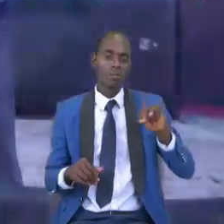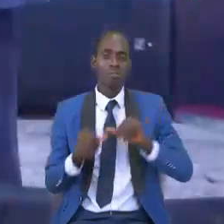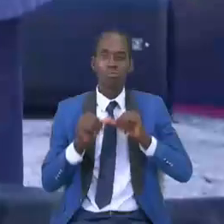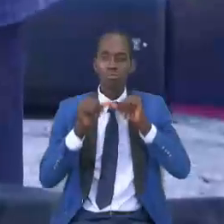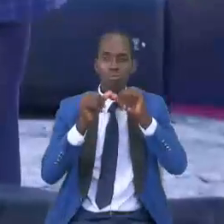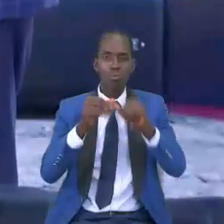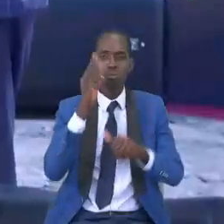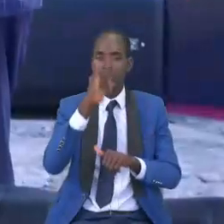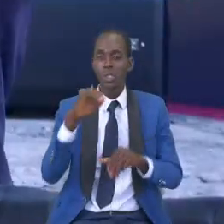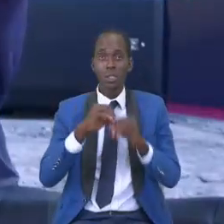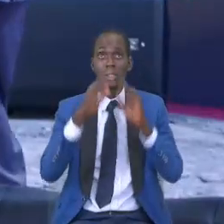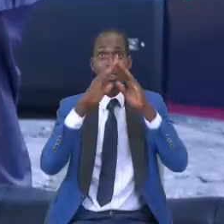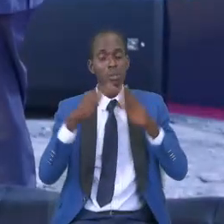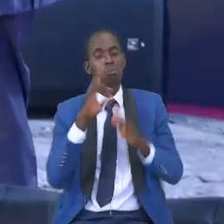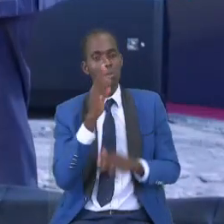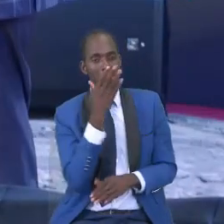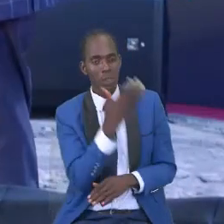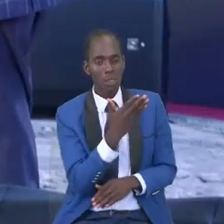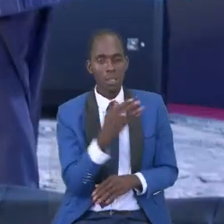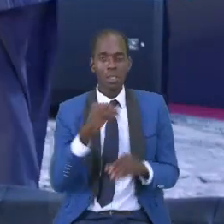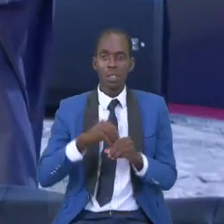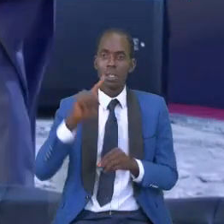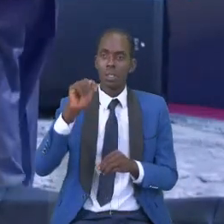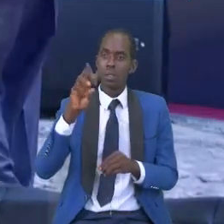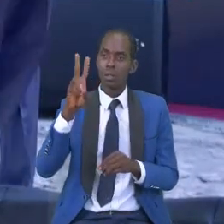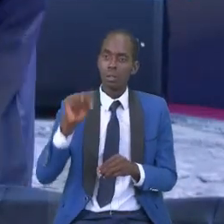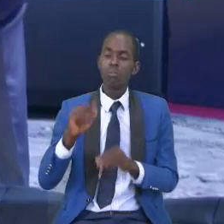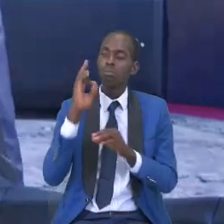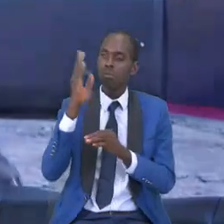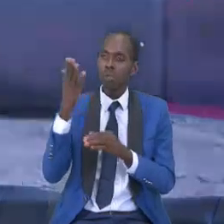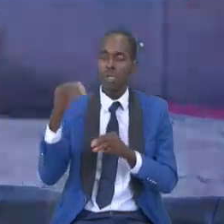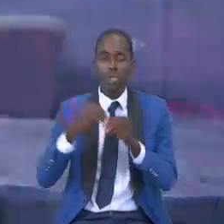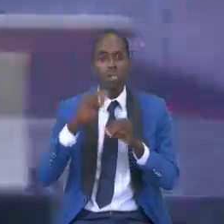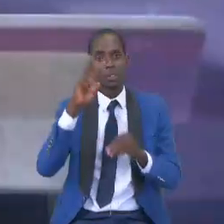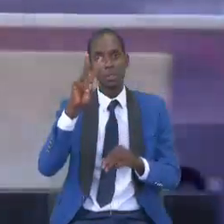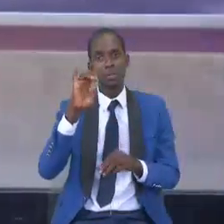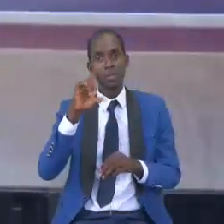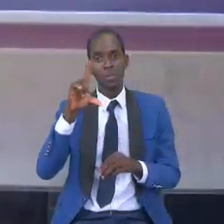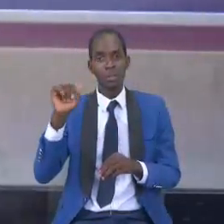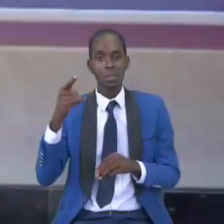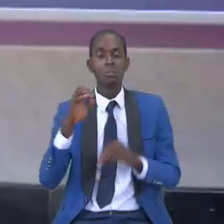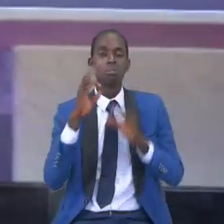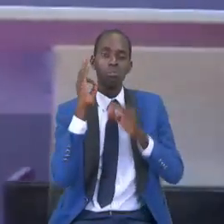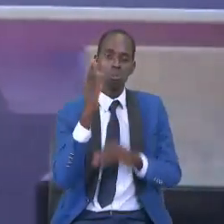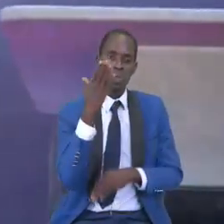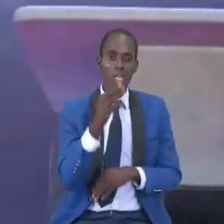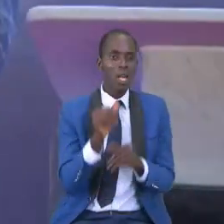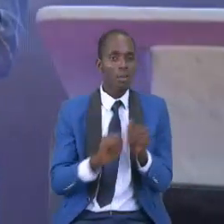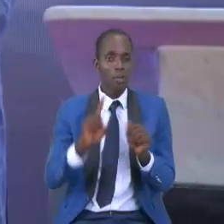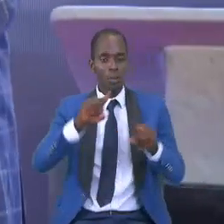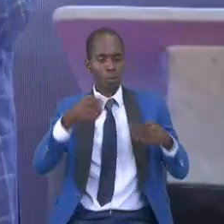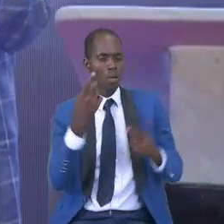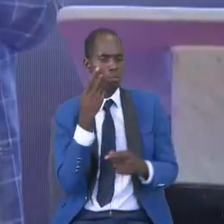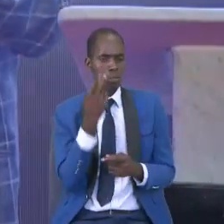city, preach there. A town, preach there. A village, preach there. Everywhere you go and you see people and